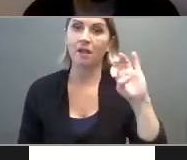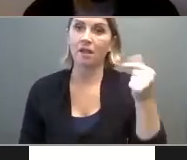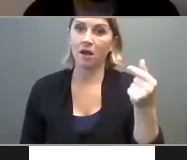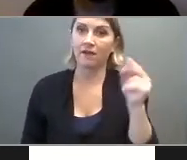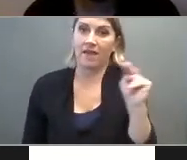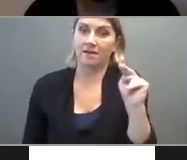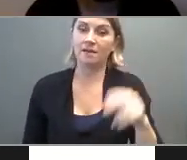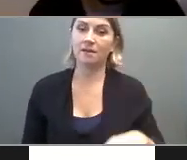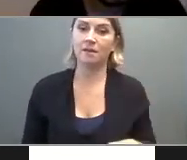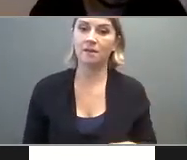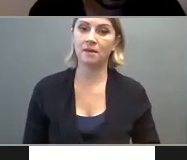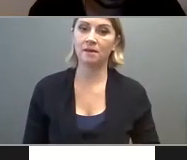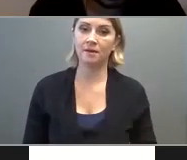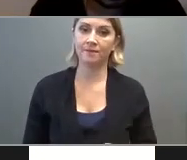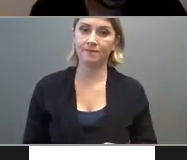levels.